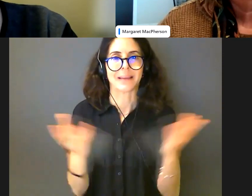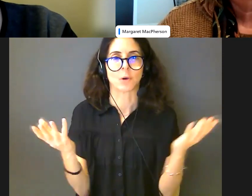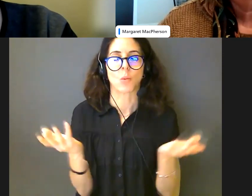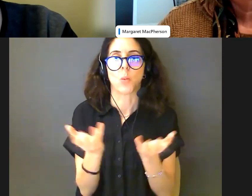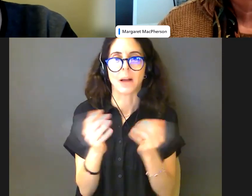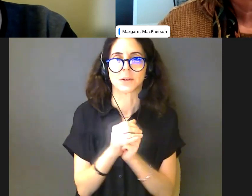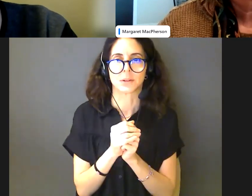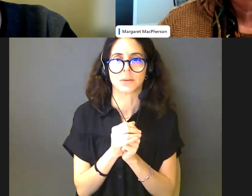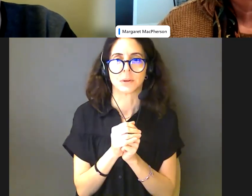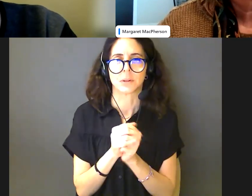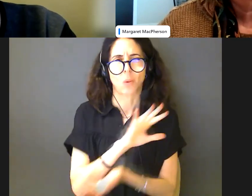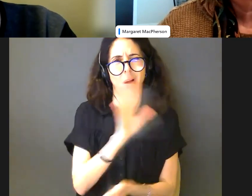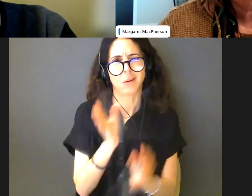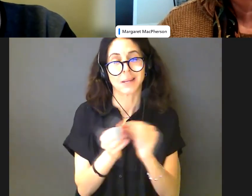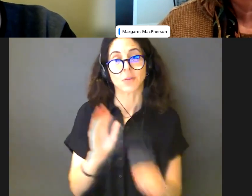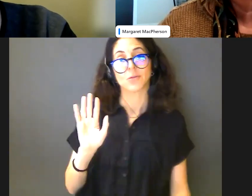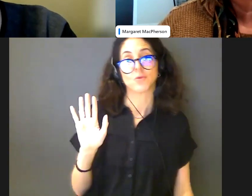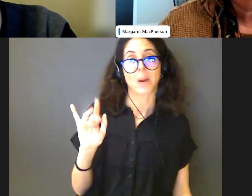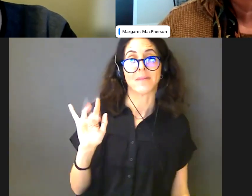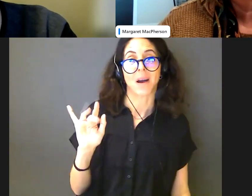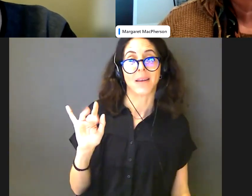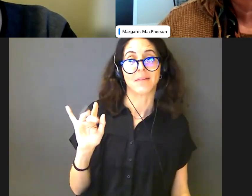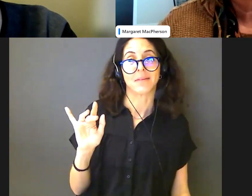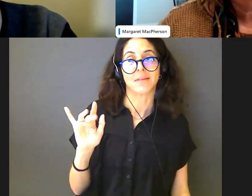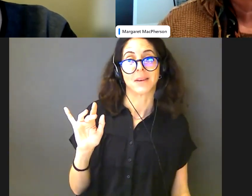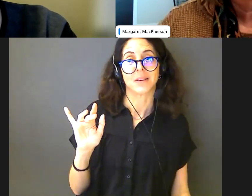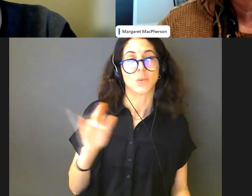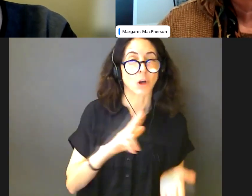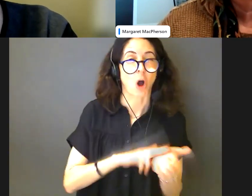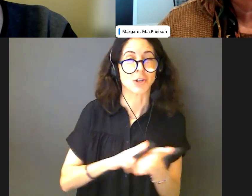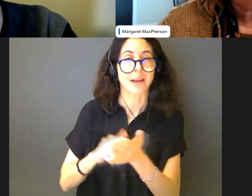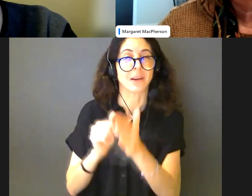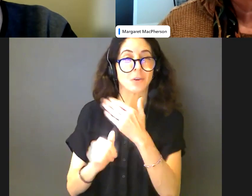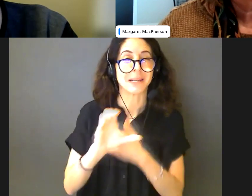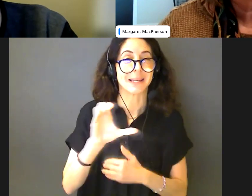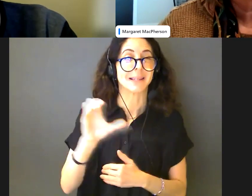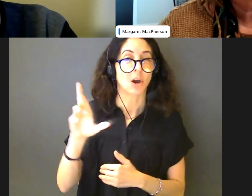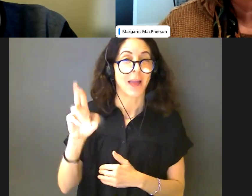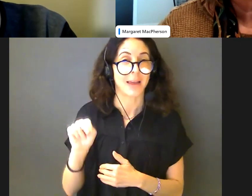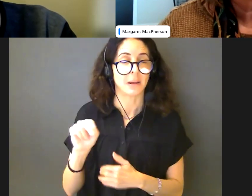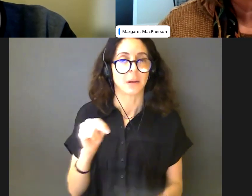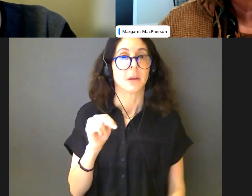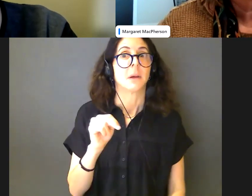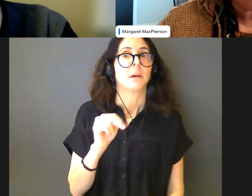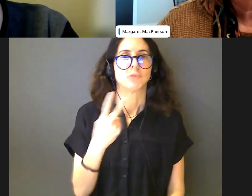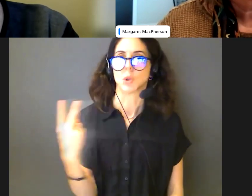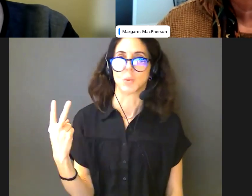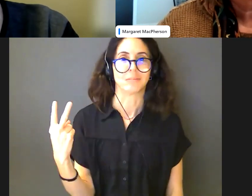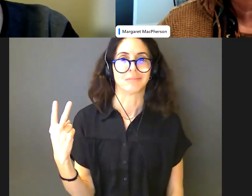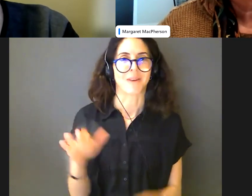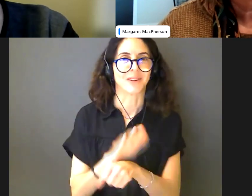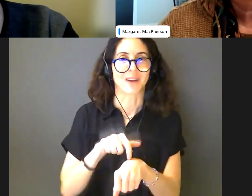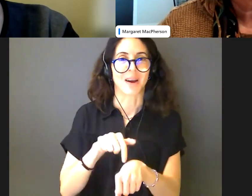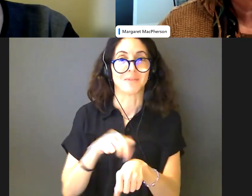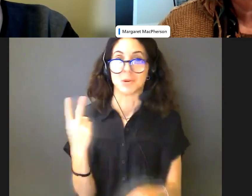of the people out of the 25 or so people who are on contract with the BCCRN work full time. Many